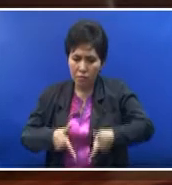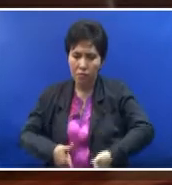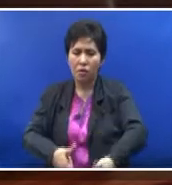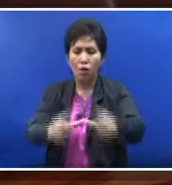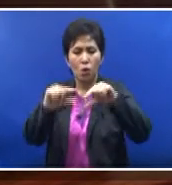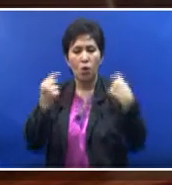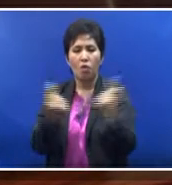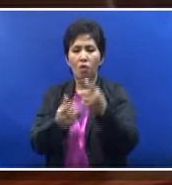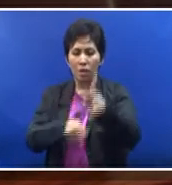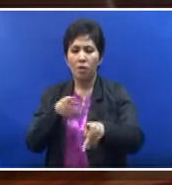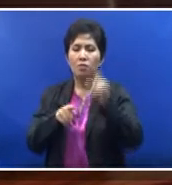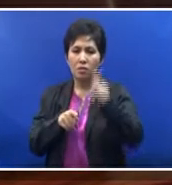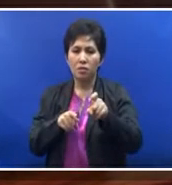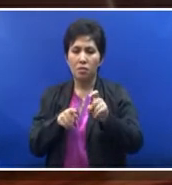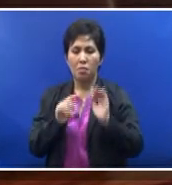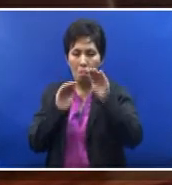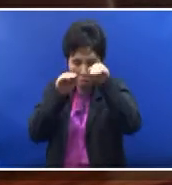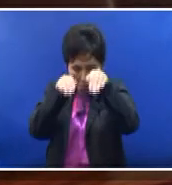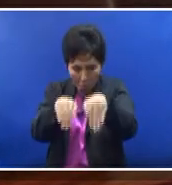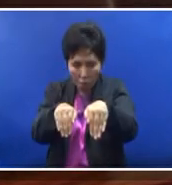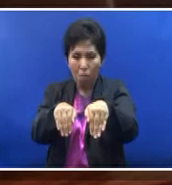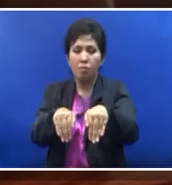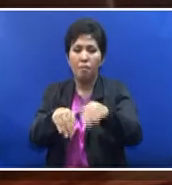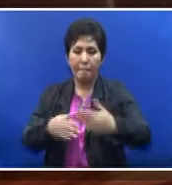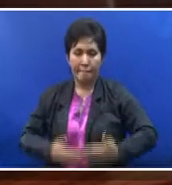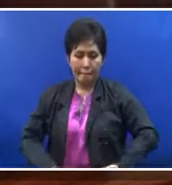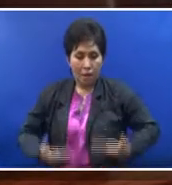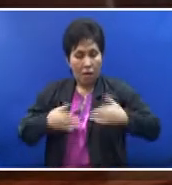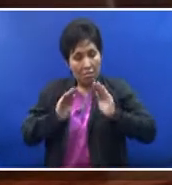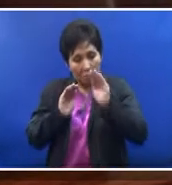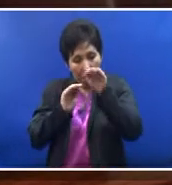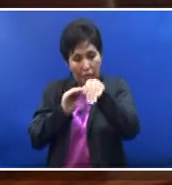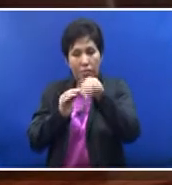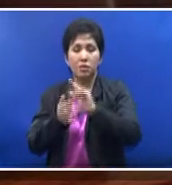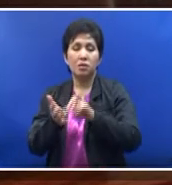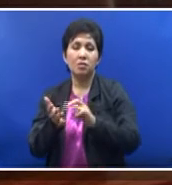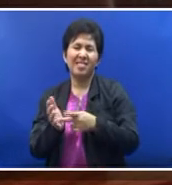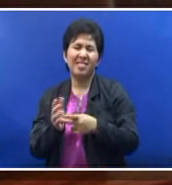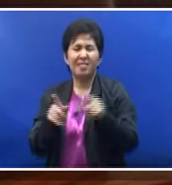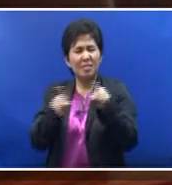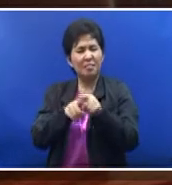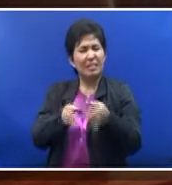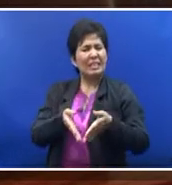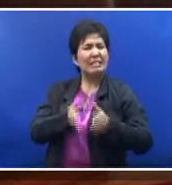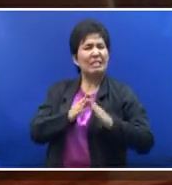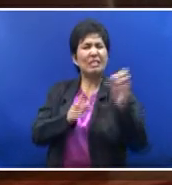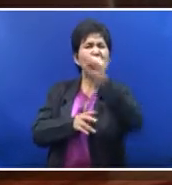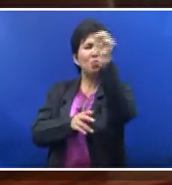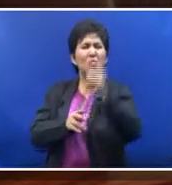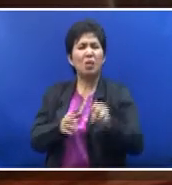of people, they have to lower down a little bit shoulder. Okay, so it is like asking for excuse, right,